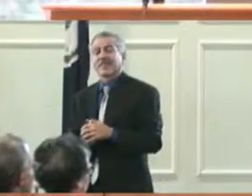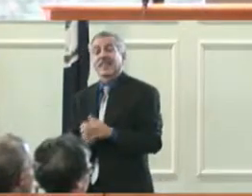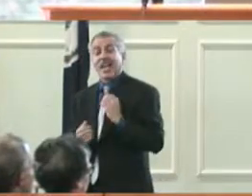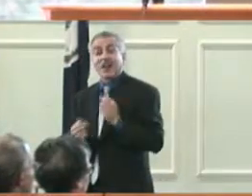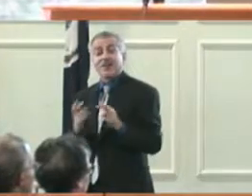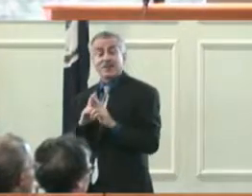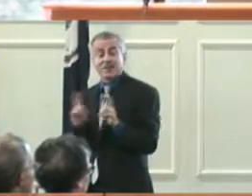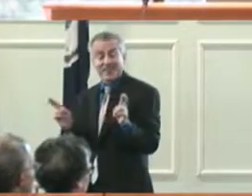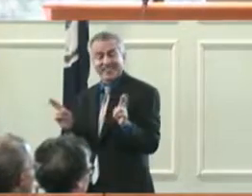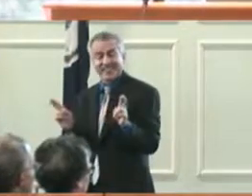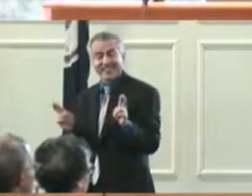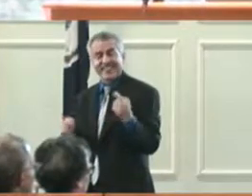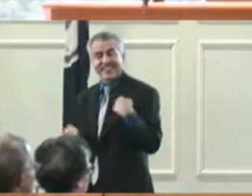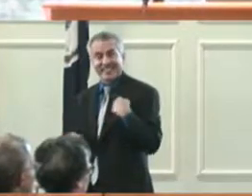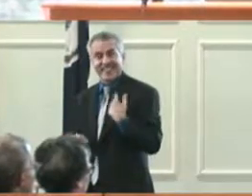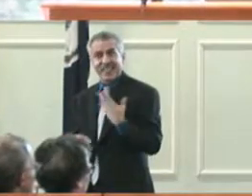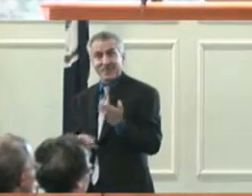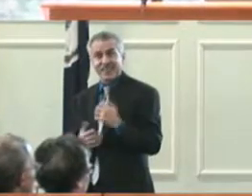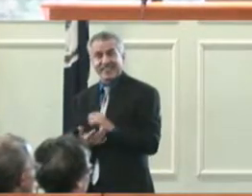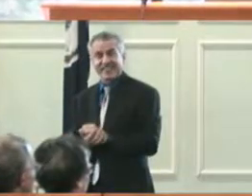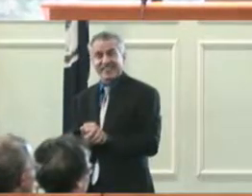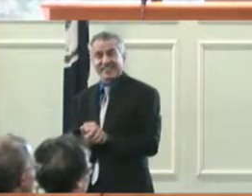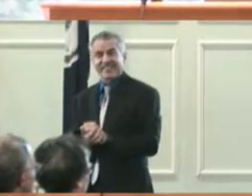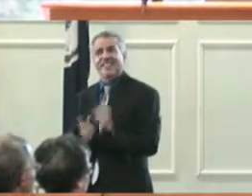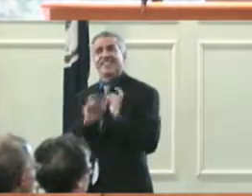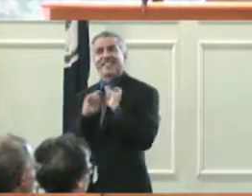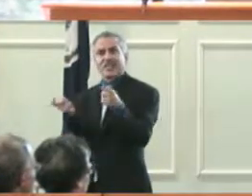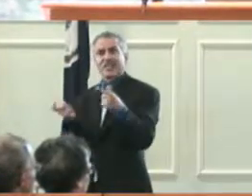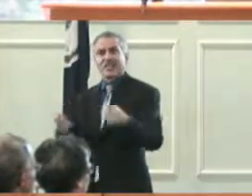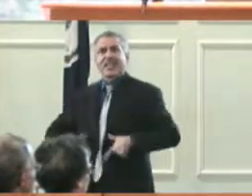ready. I want to give my life to him.